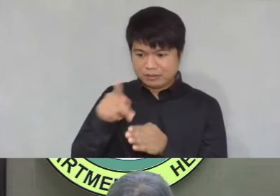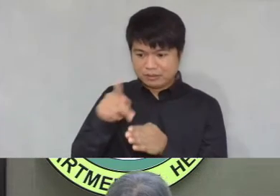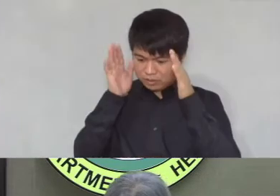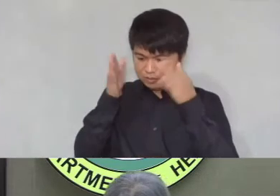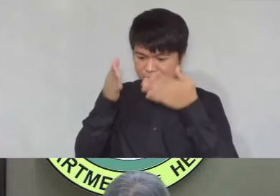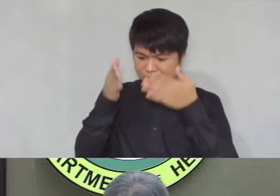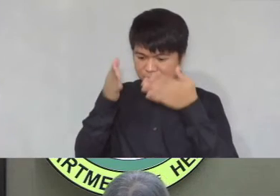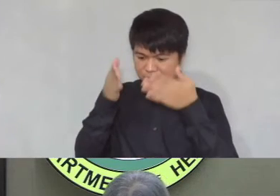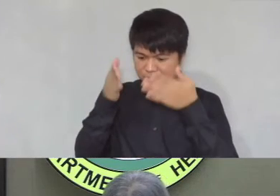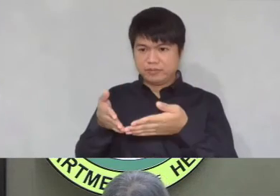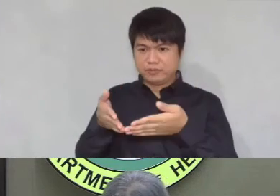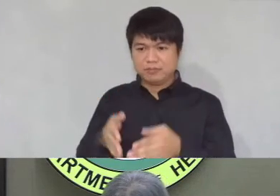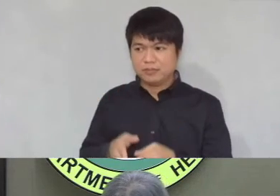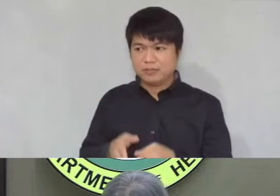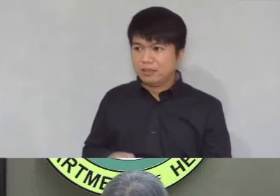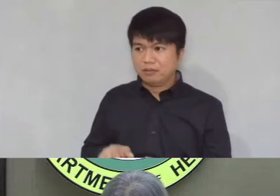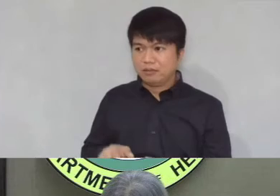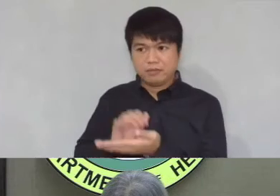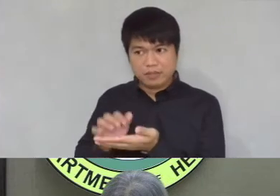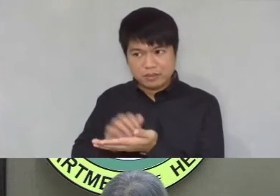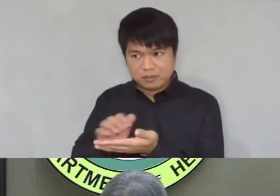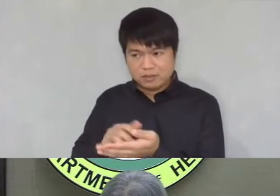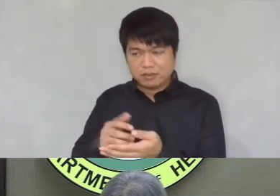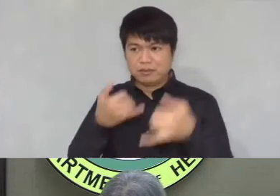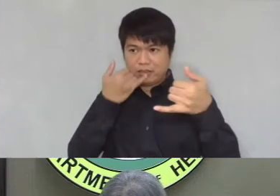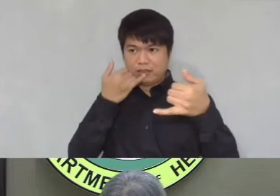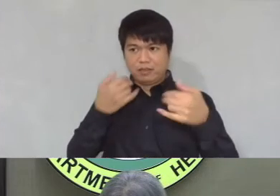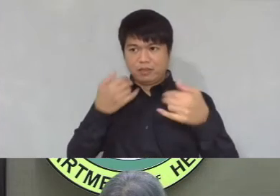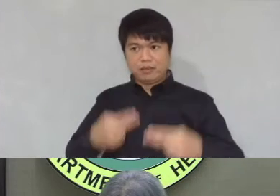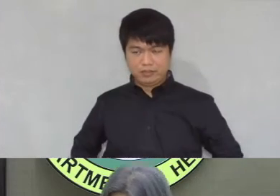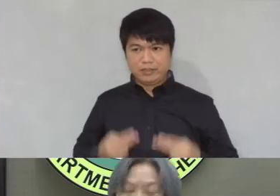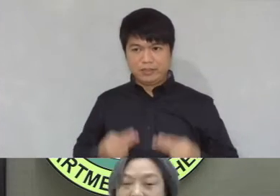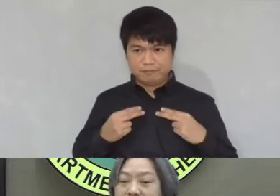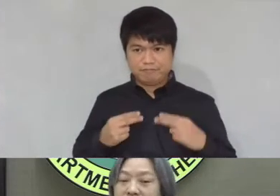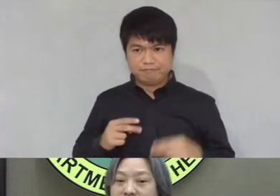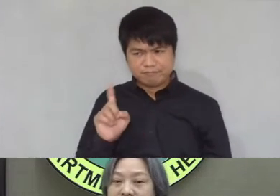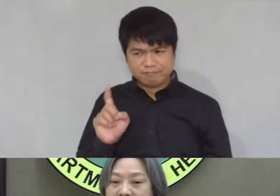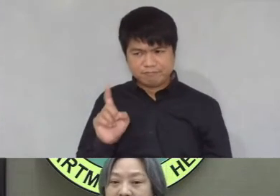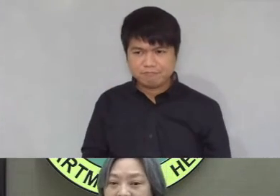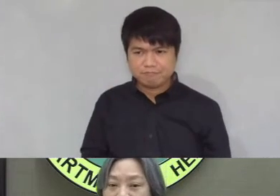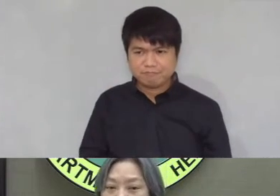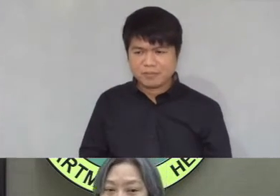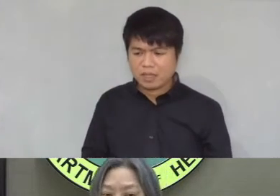are profession-specific or specialty-specific in the practice of telehealth?